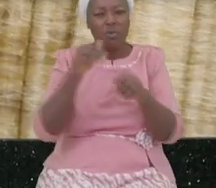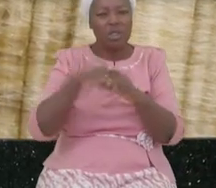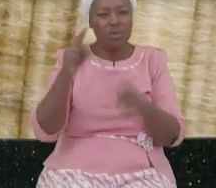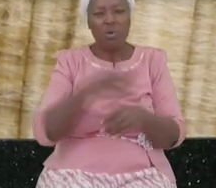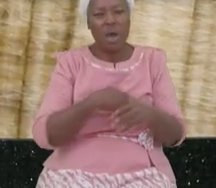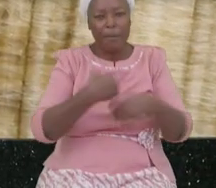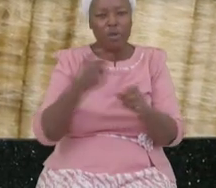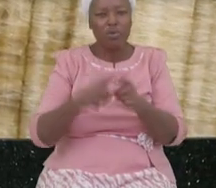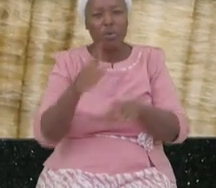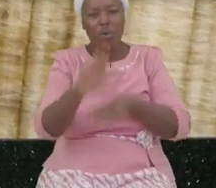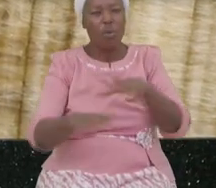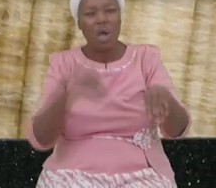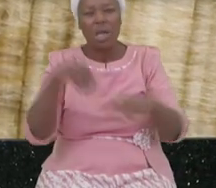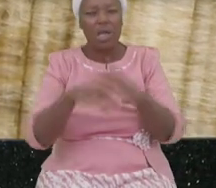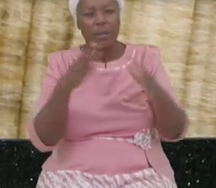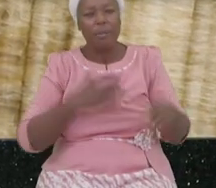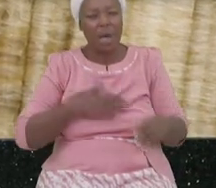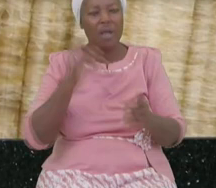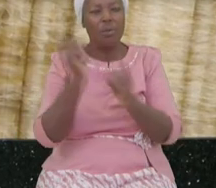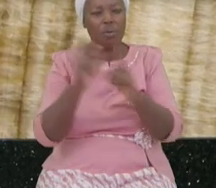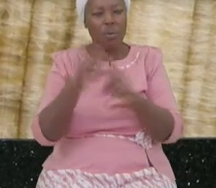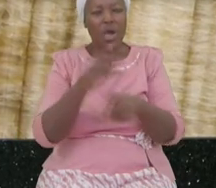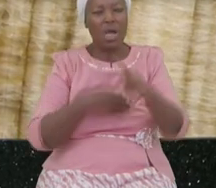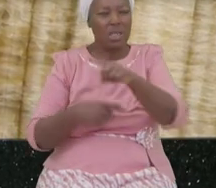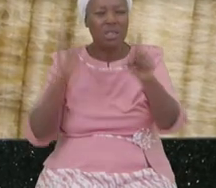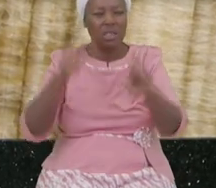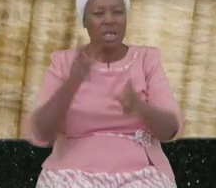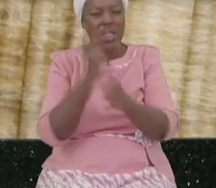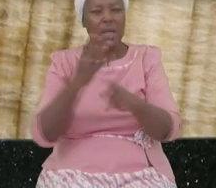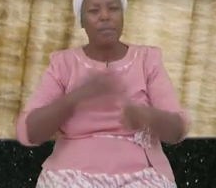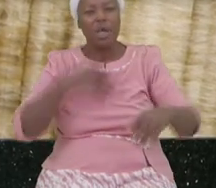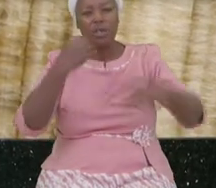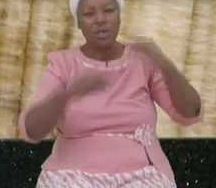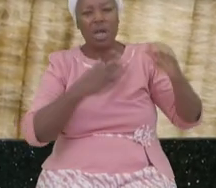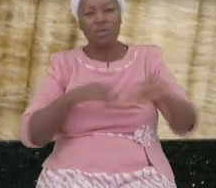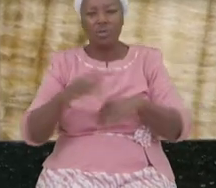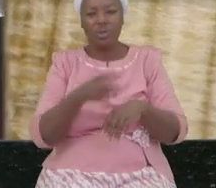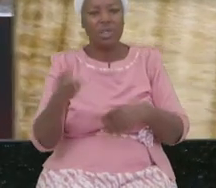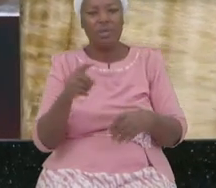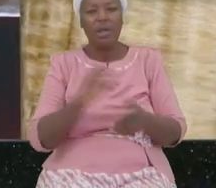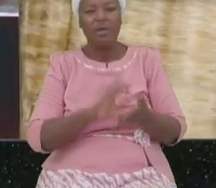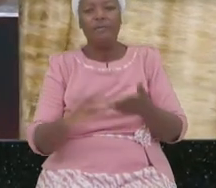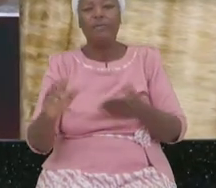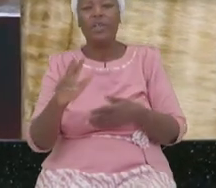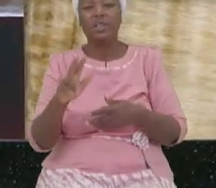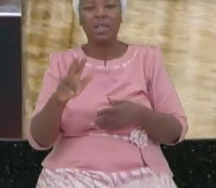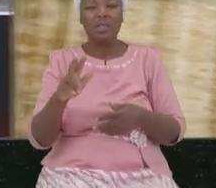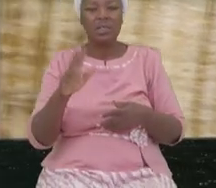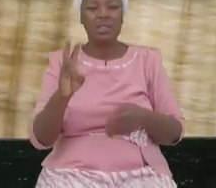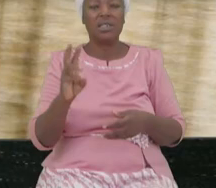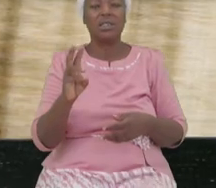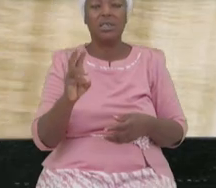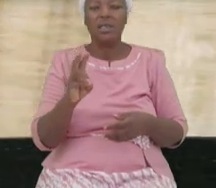my statutes, and ye shall keep my judgments and do them. Look at verse 36. In verse